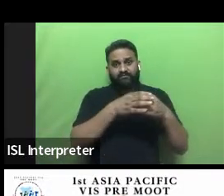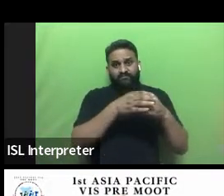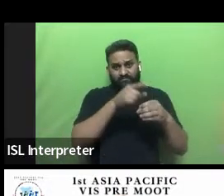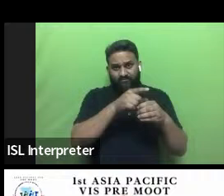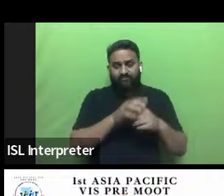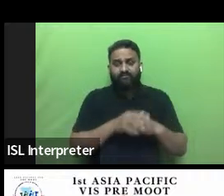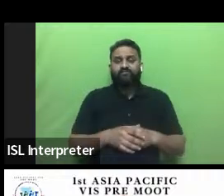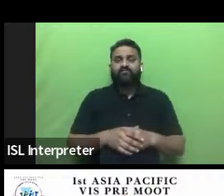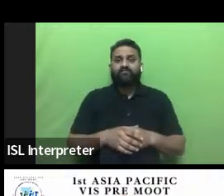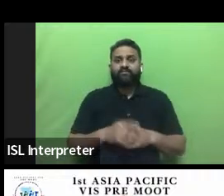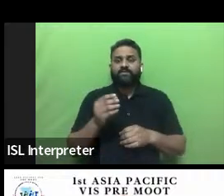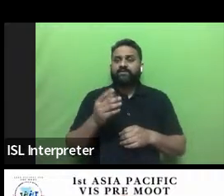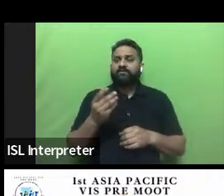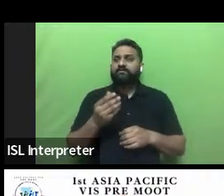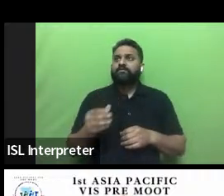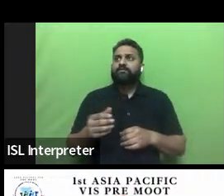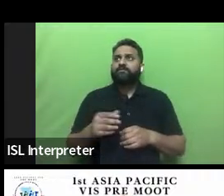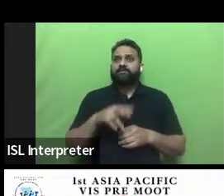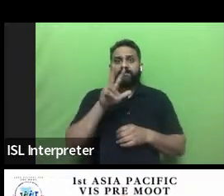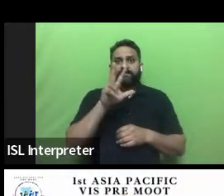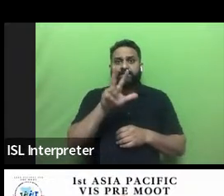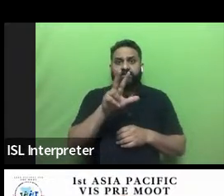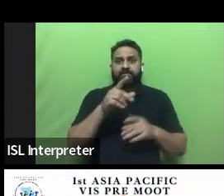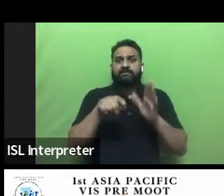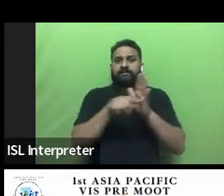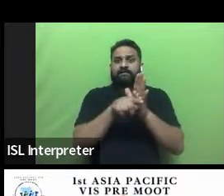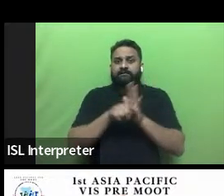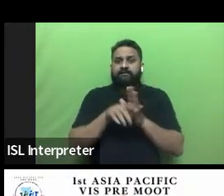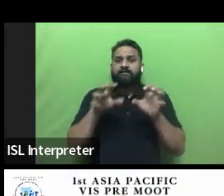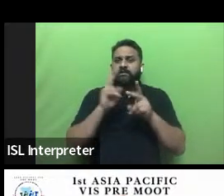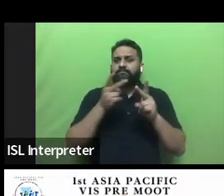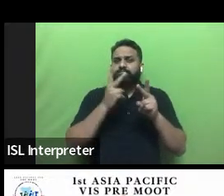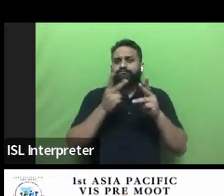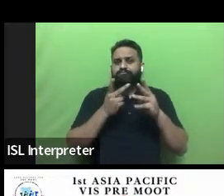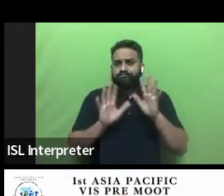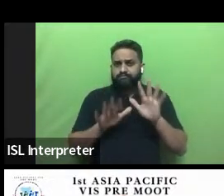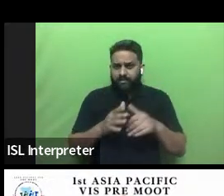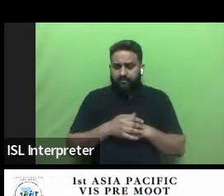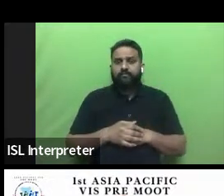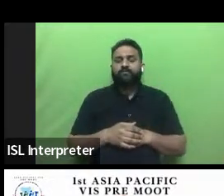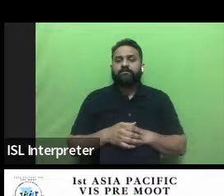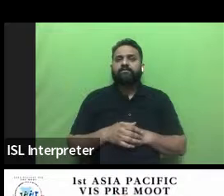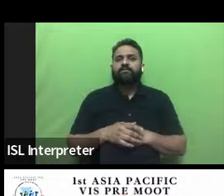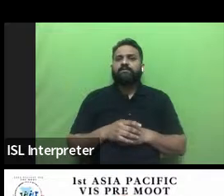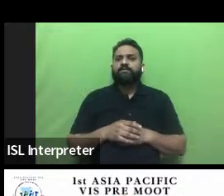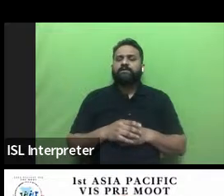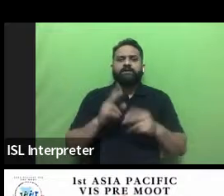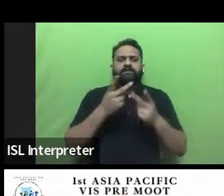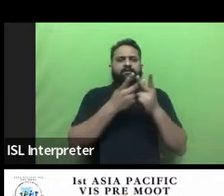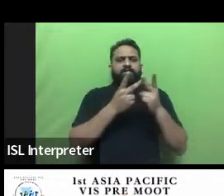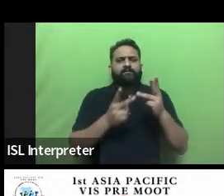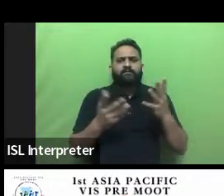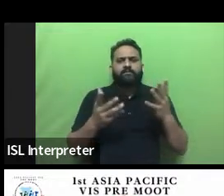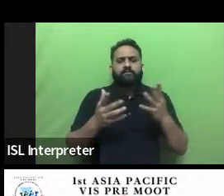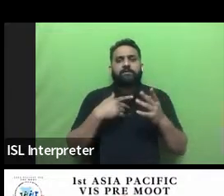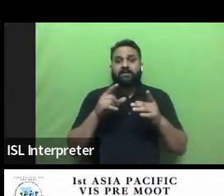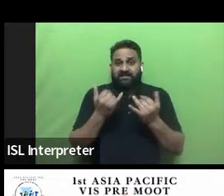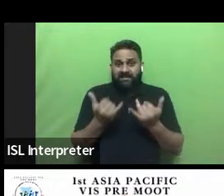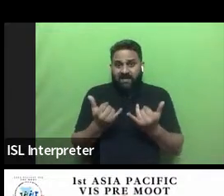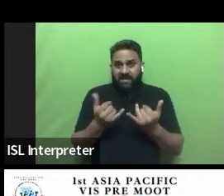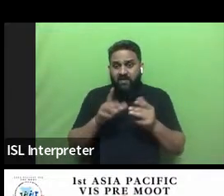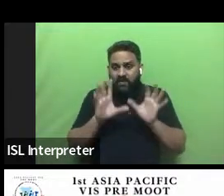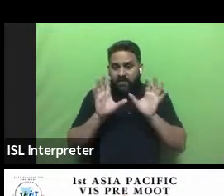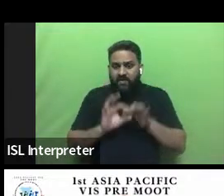had eight prior agreements subject to these terms. The only difference is that this current agreement was subject to the law